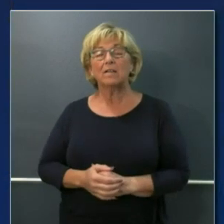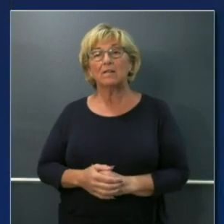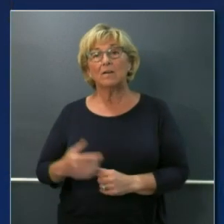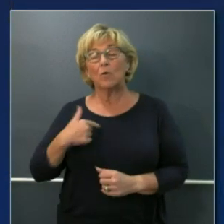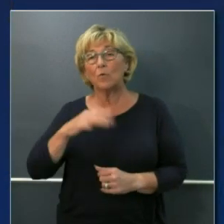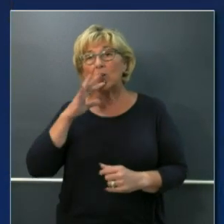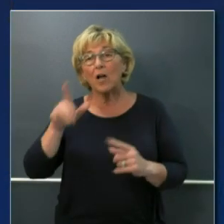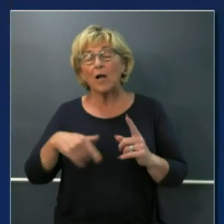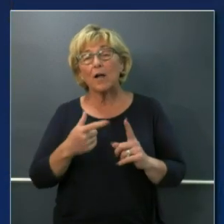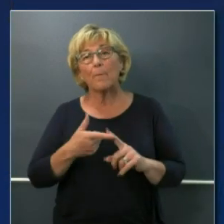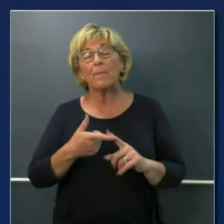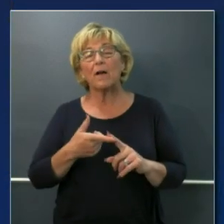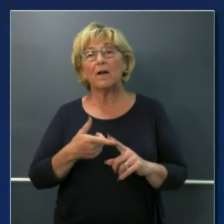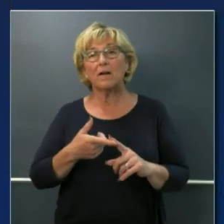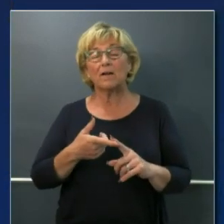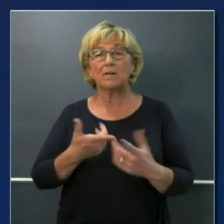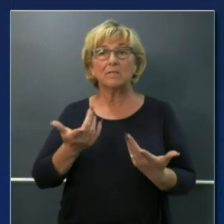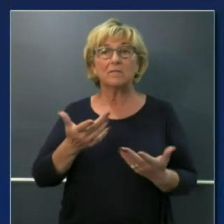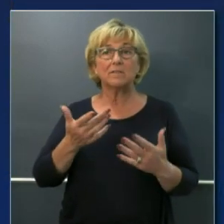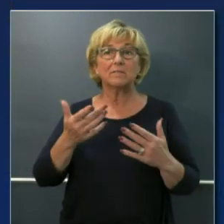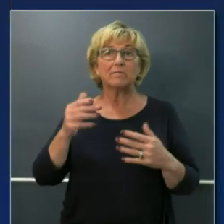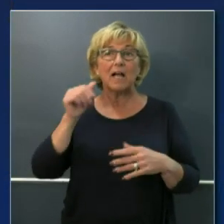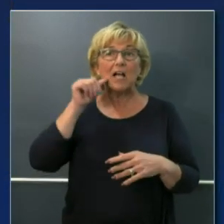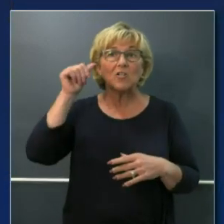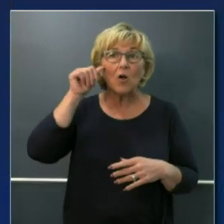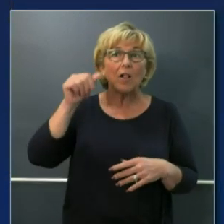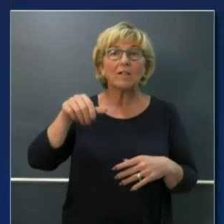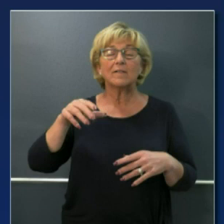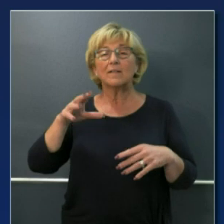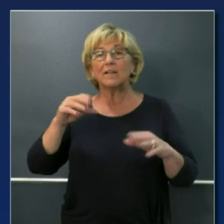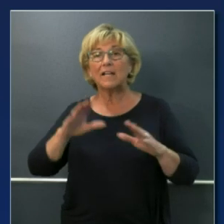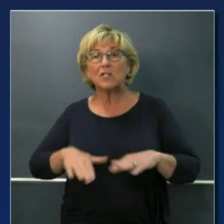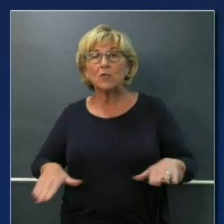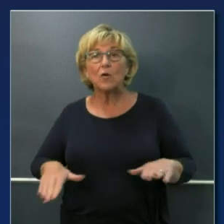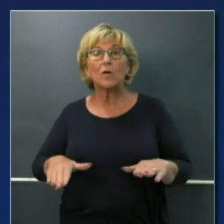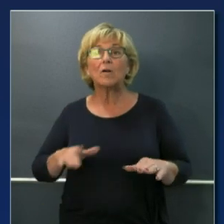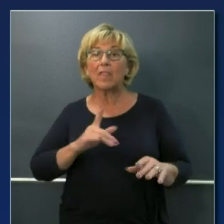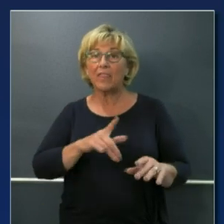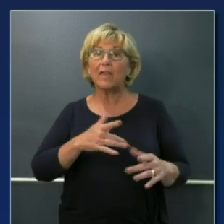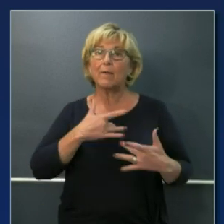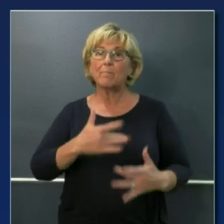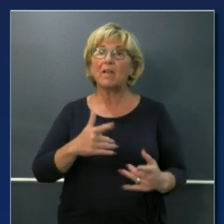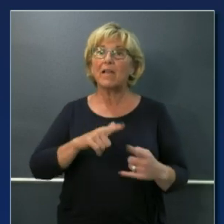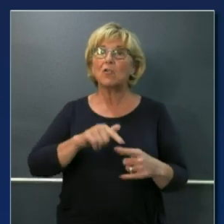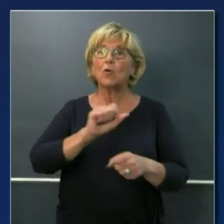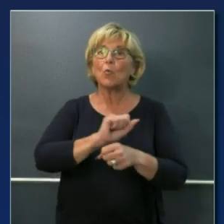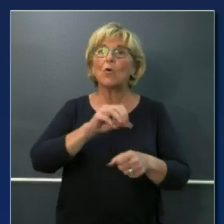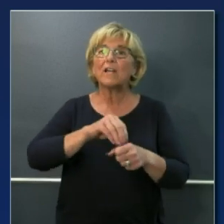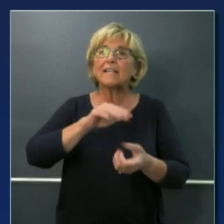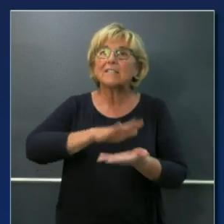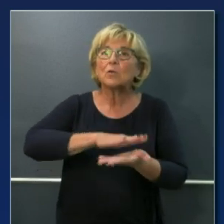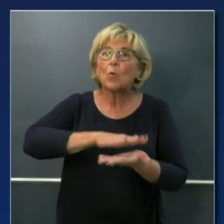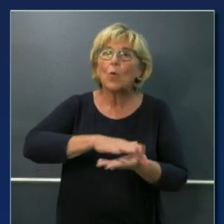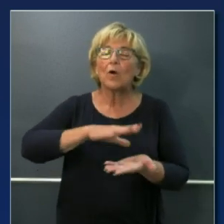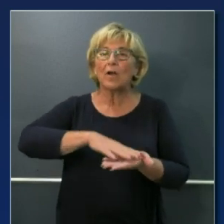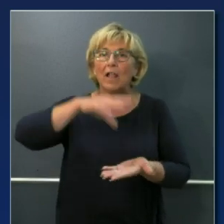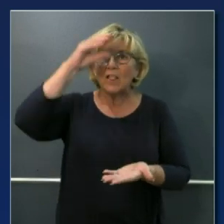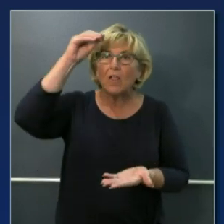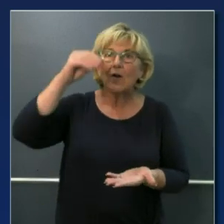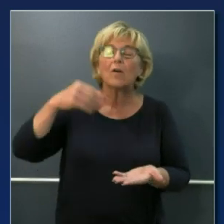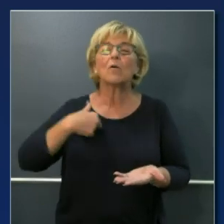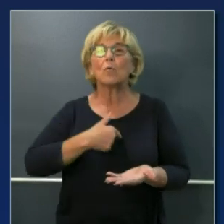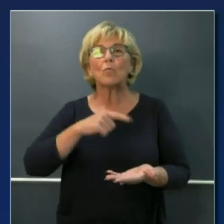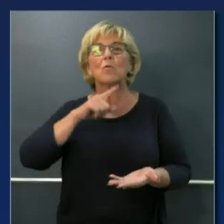for our younger adults, our children, school is their place that's so important and critical for them and their learning. And we